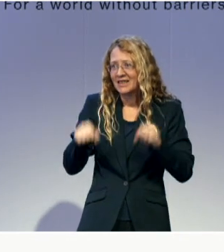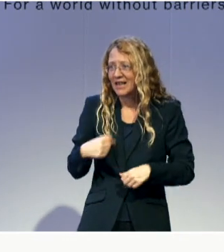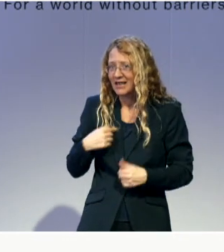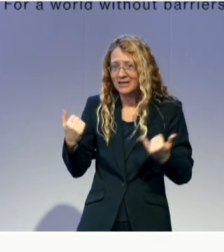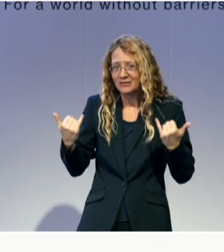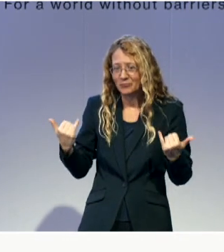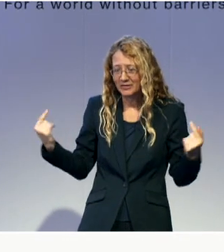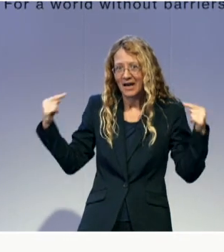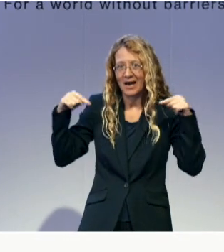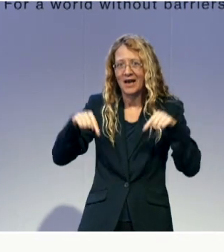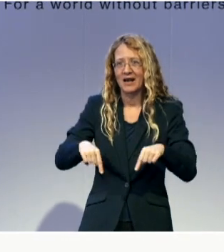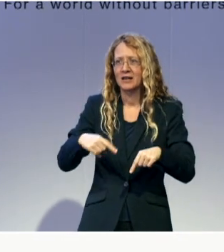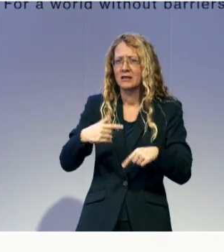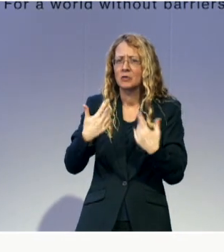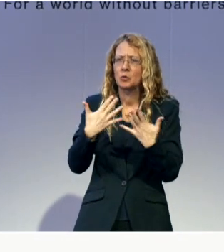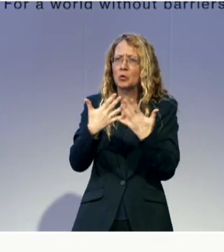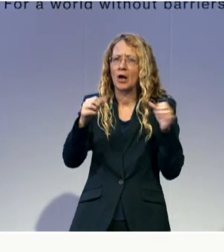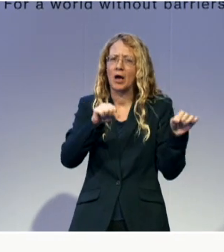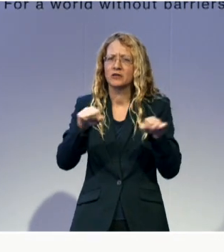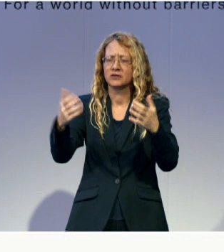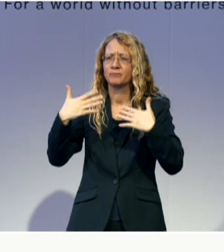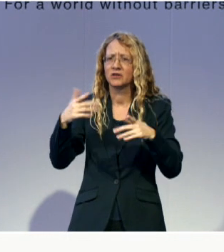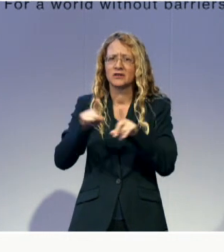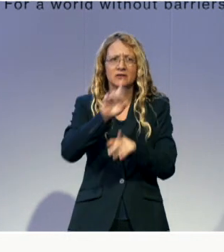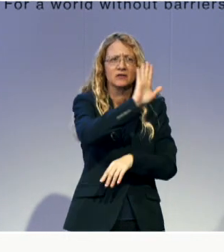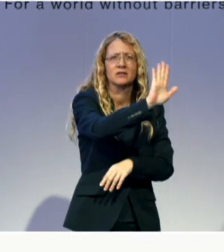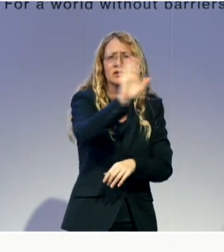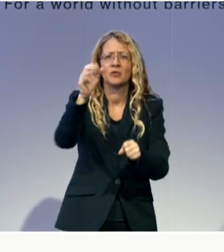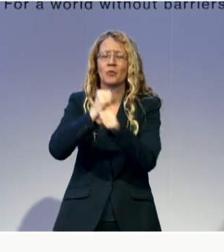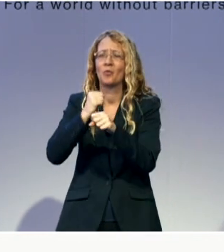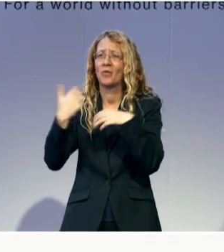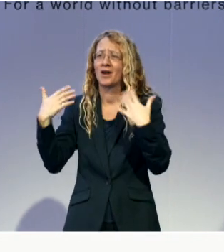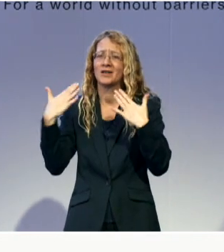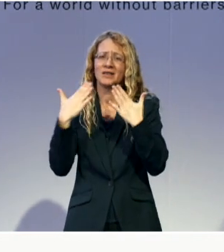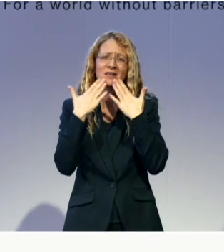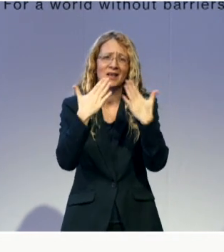for all the work everyone is doing. And I